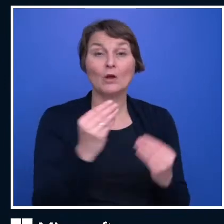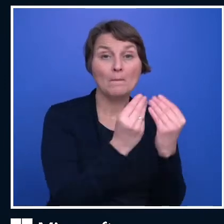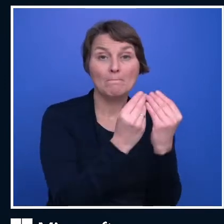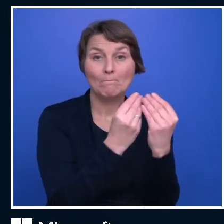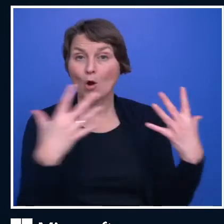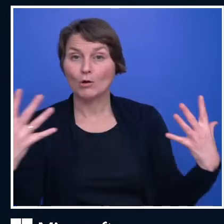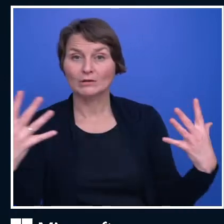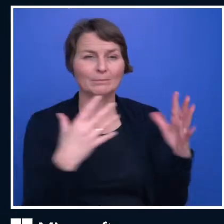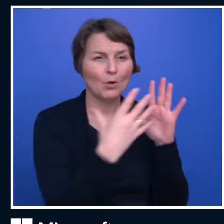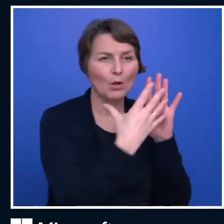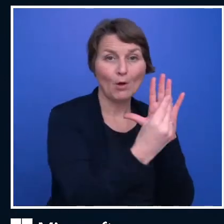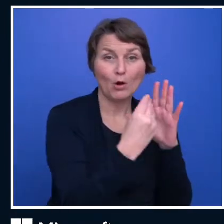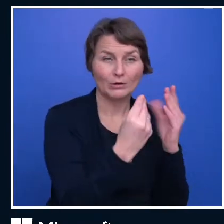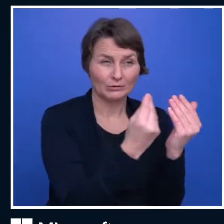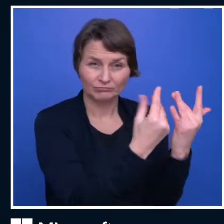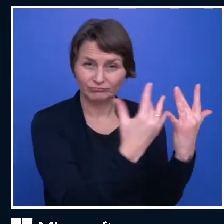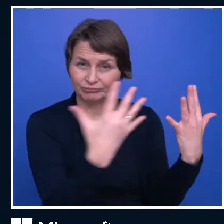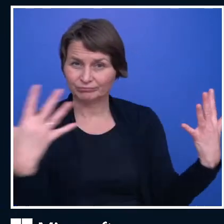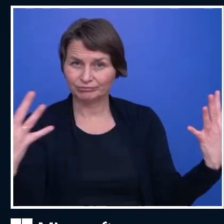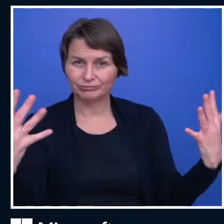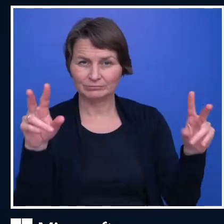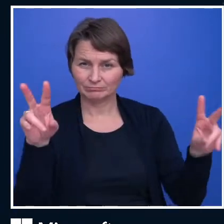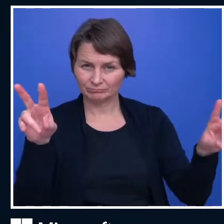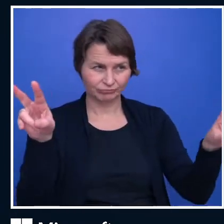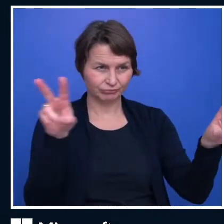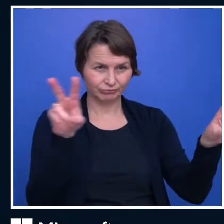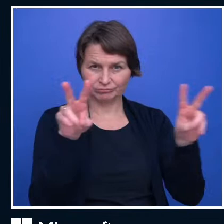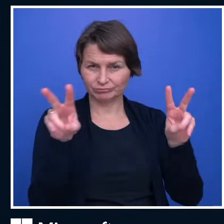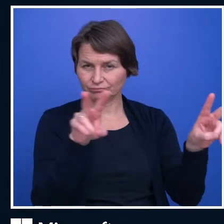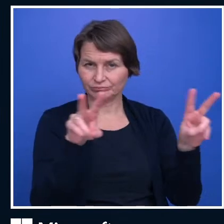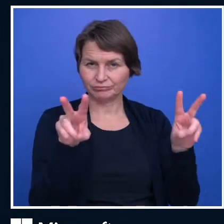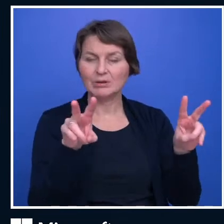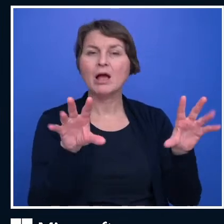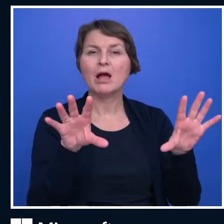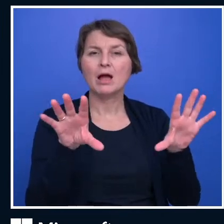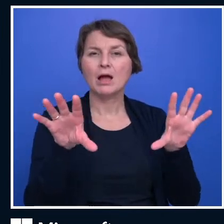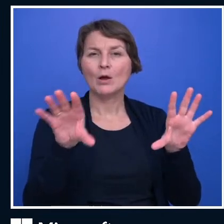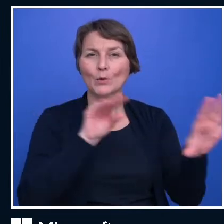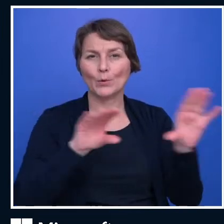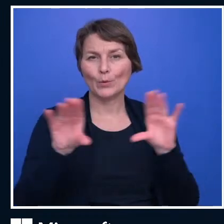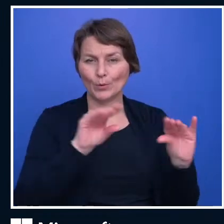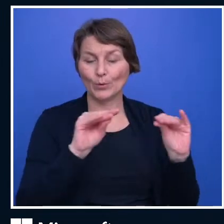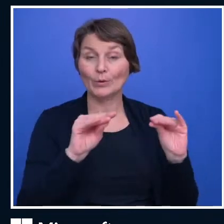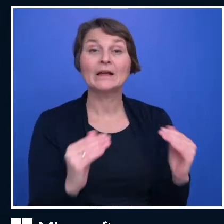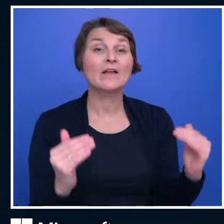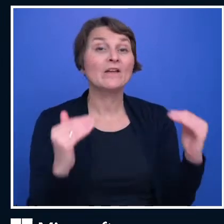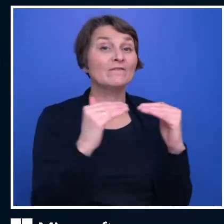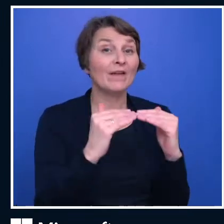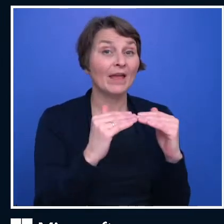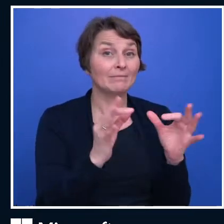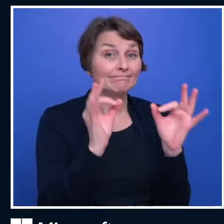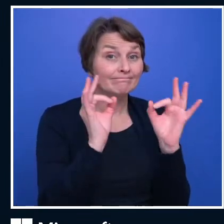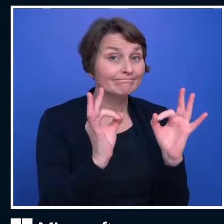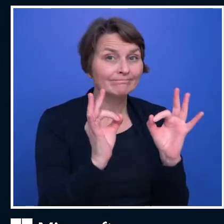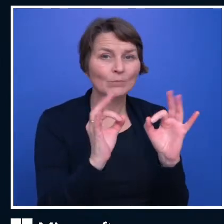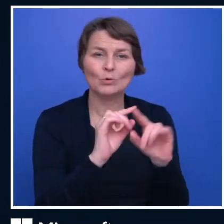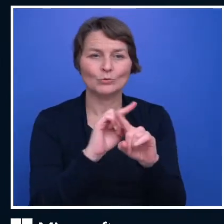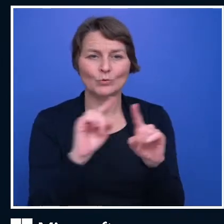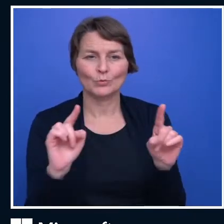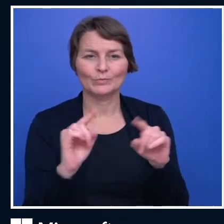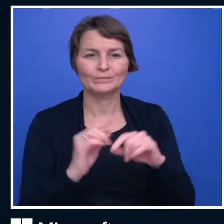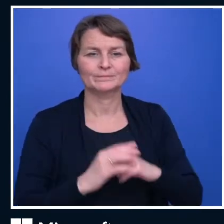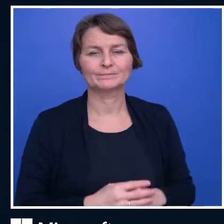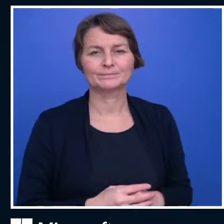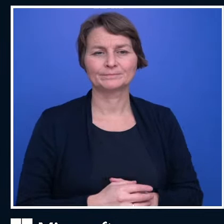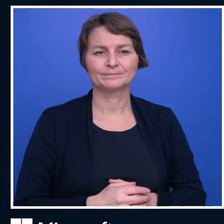trade-off between accuracy or any other metric with a fairness metric. So as of here, I